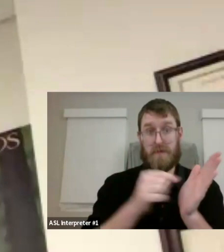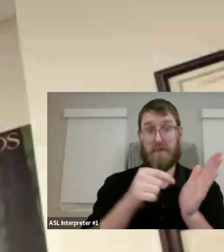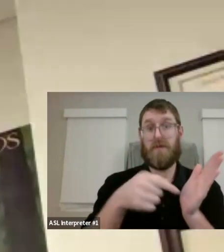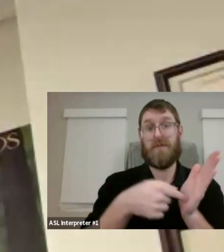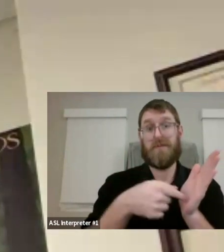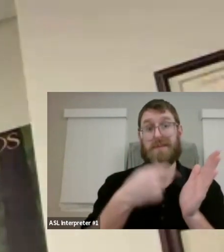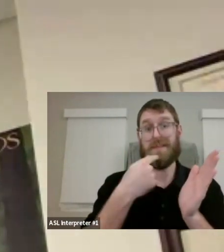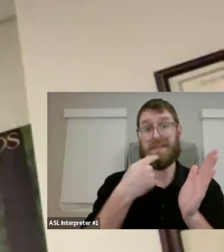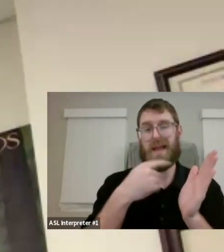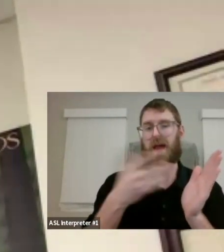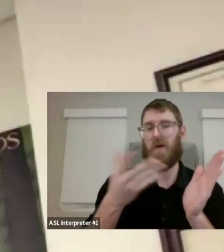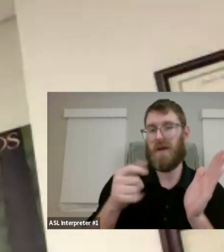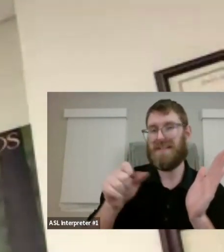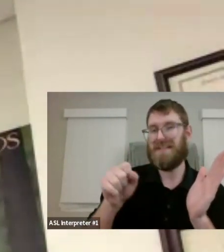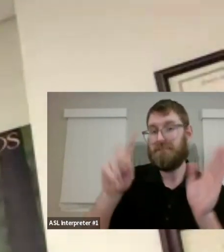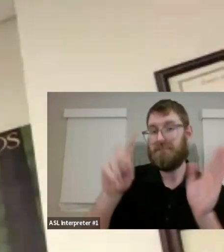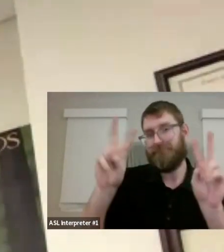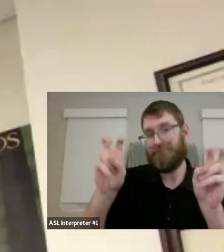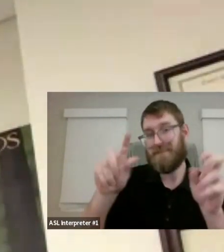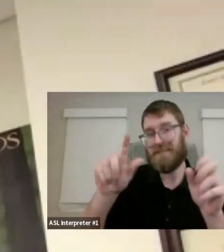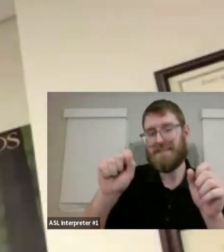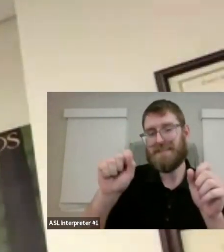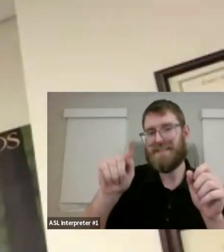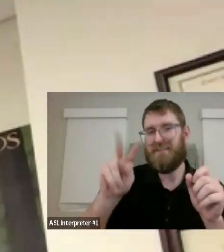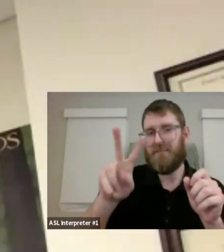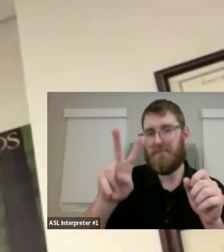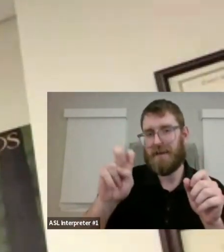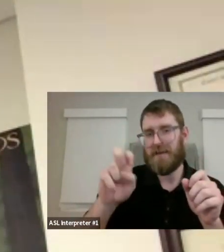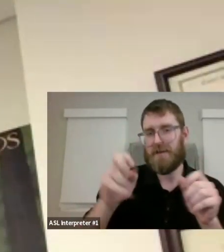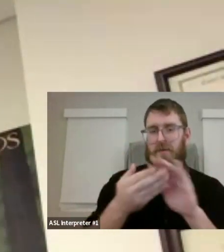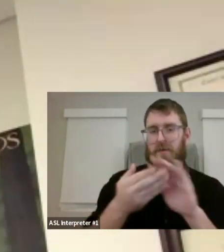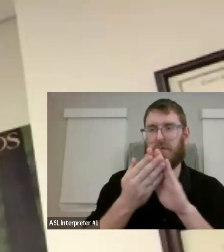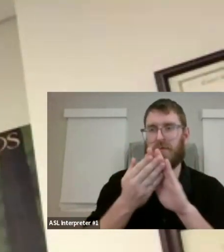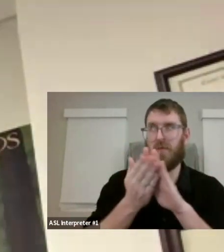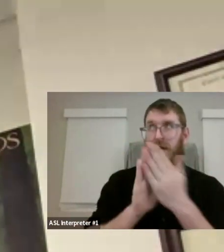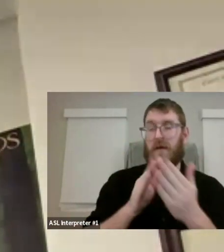Stephen to be the successor guardian when I pass away.